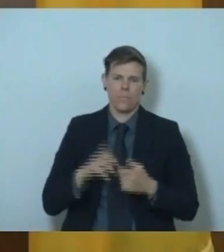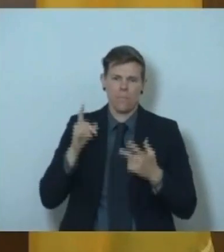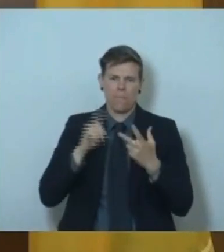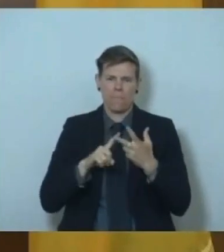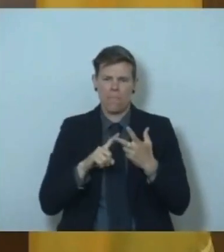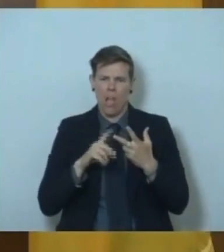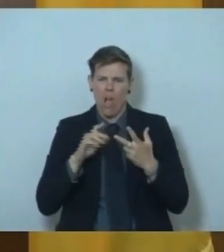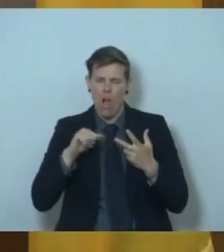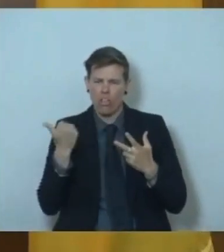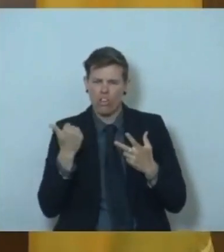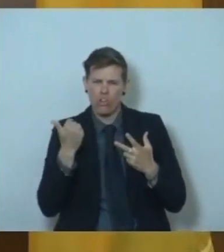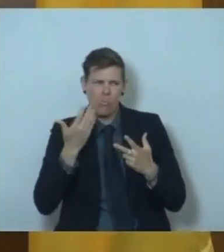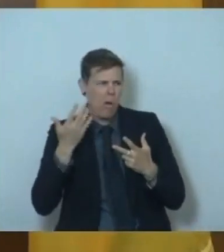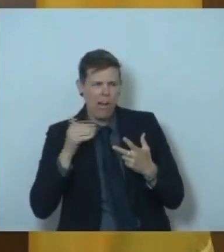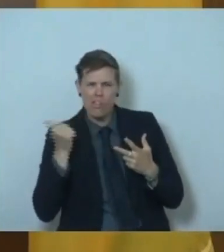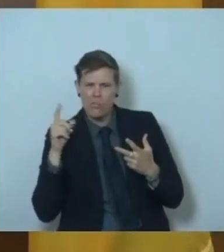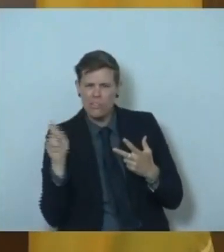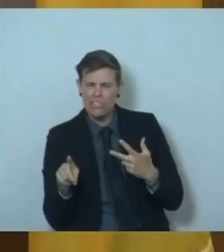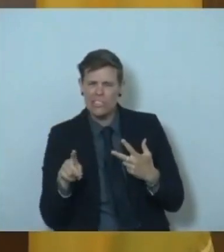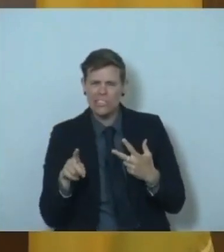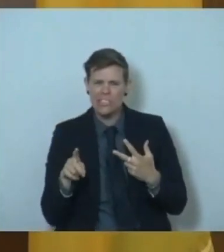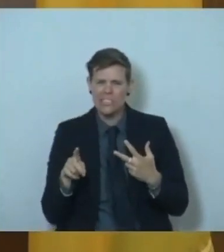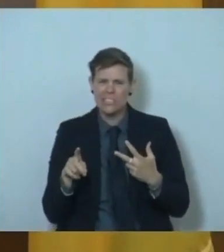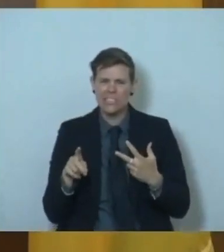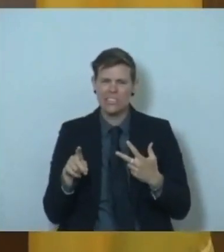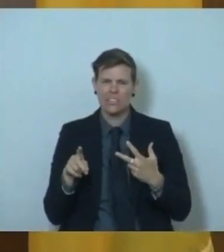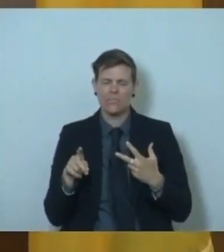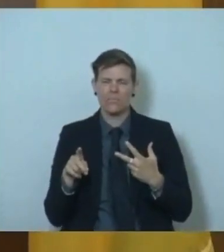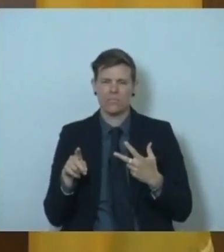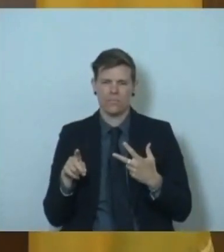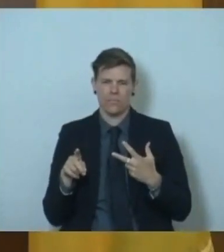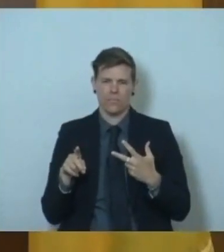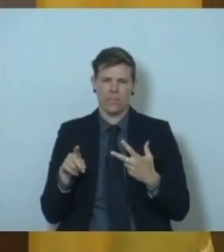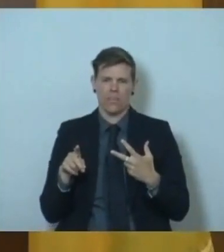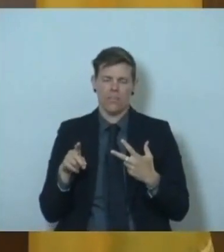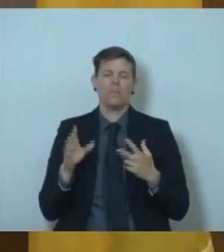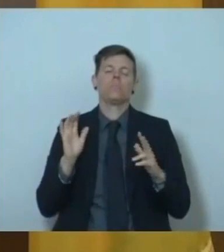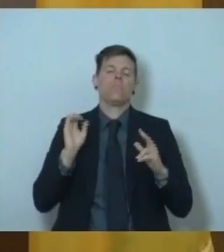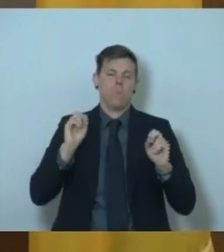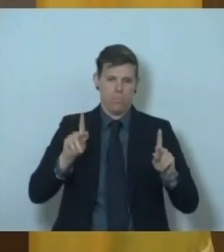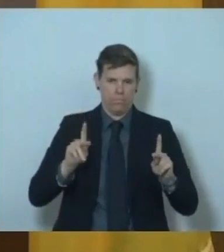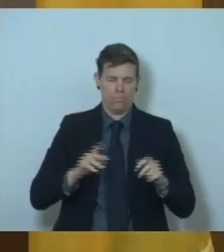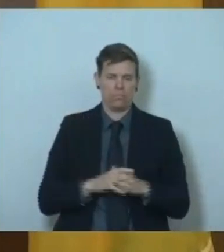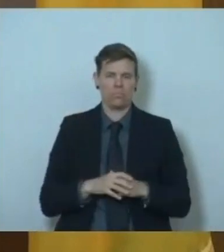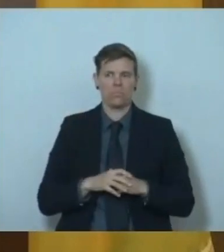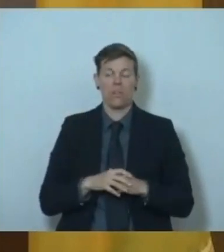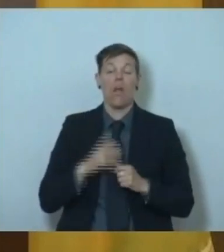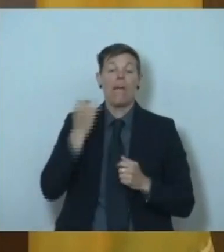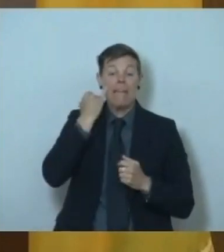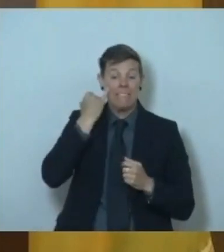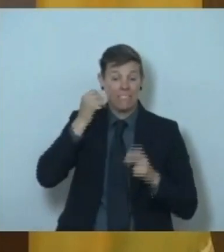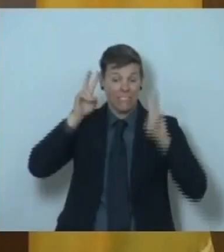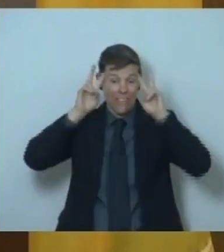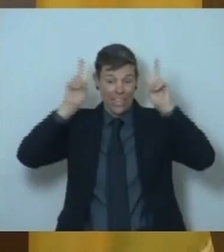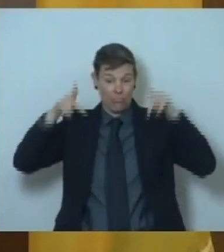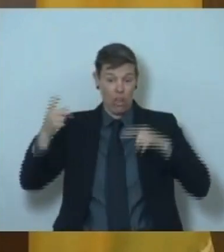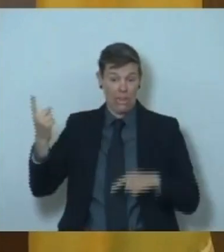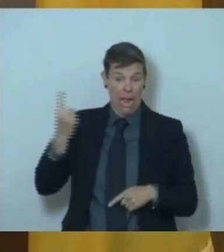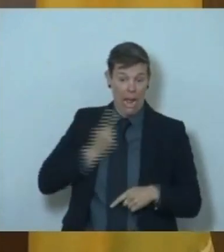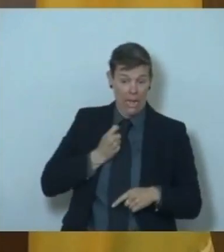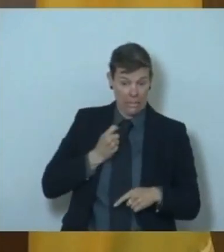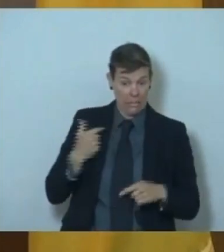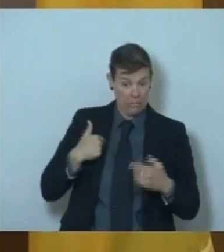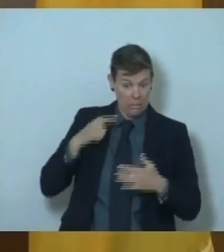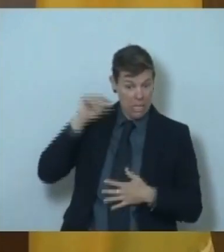Oh, so I'm going to do whatever I need to be doing as the first